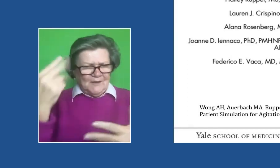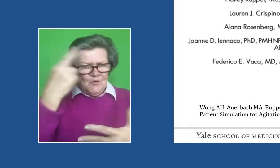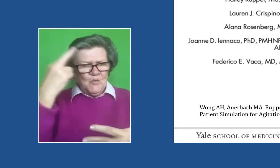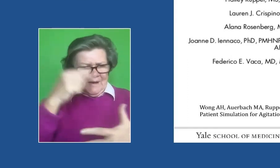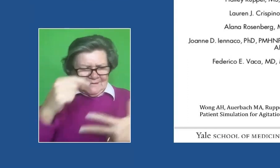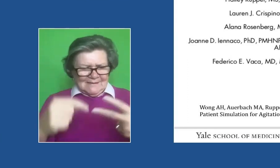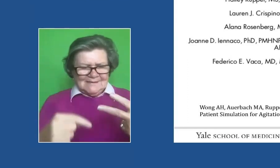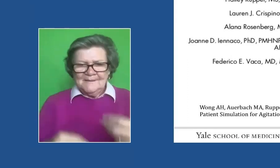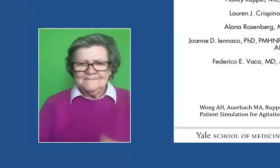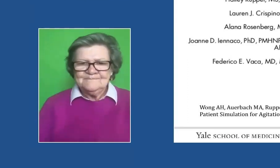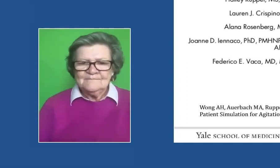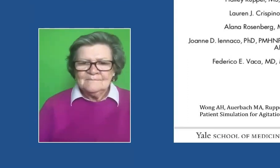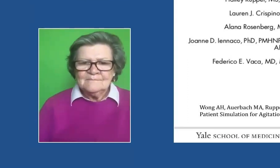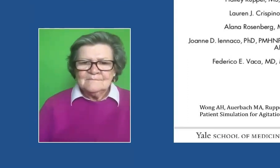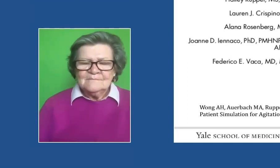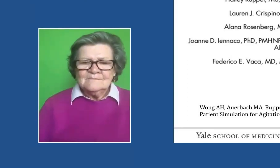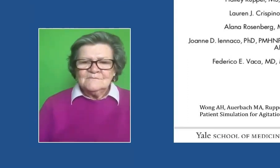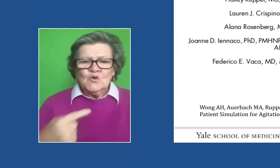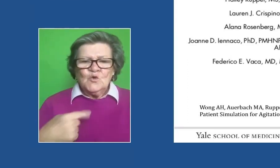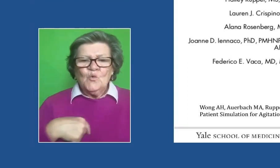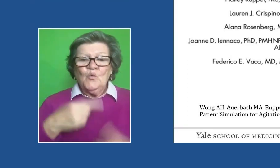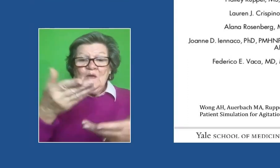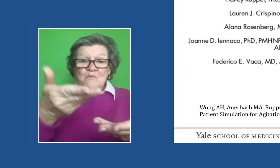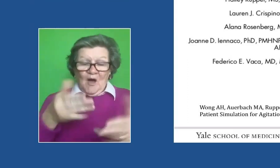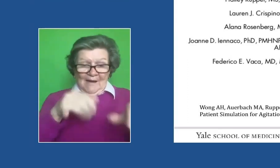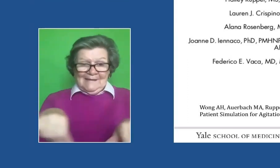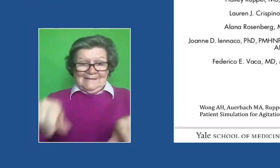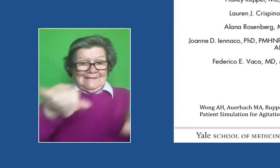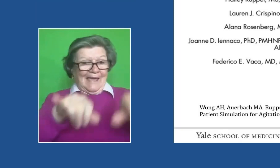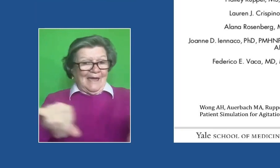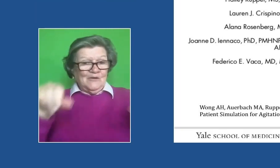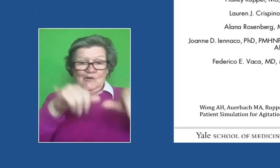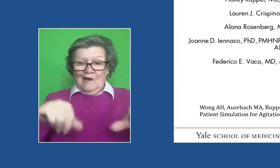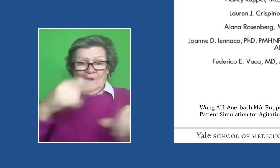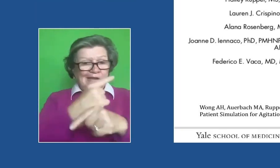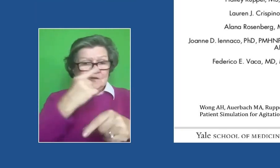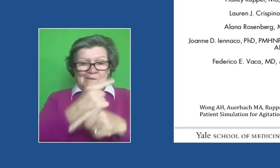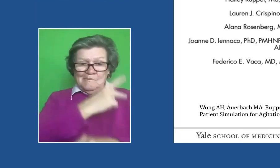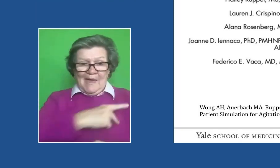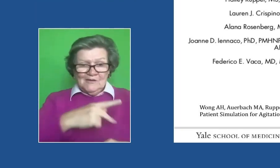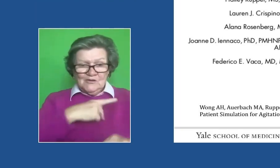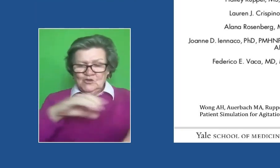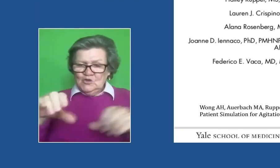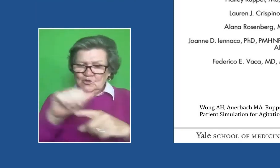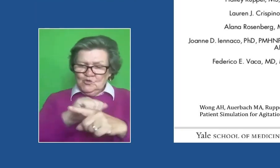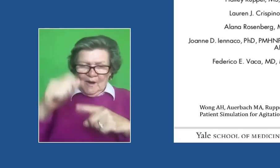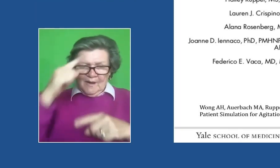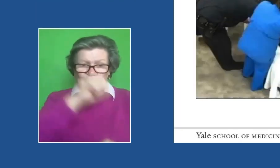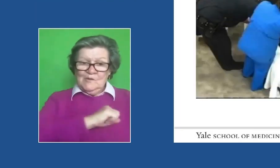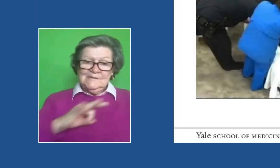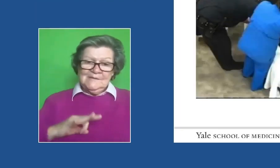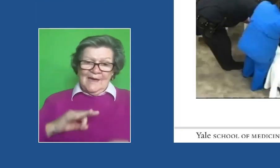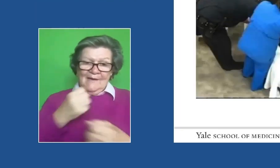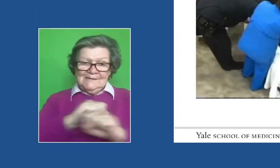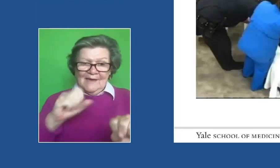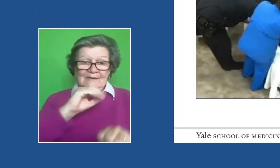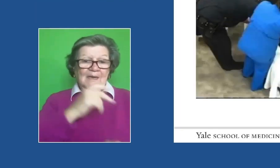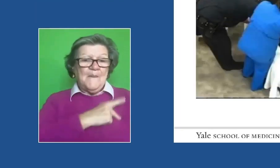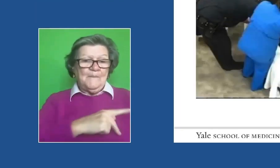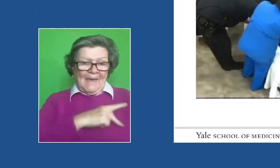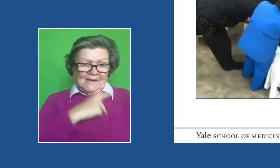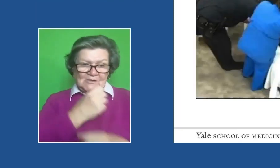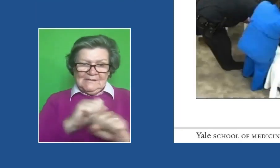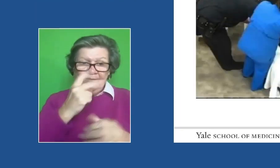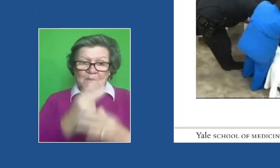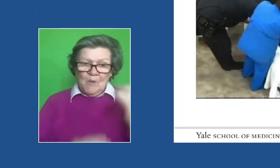example, is brought a standardized patient into the simulation center to do training for staff safety and patient safety. And